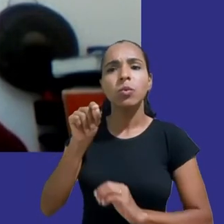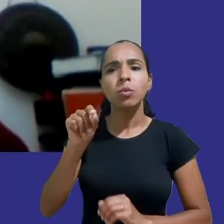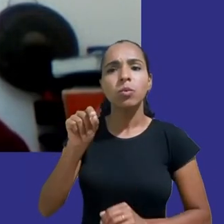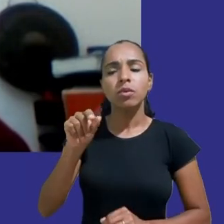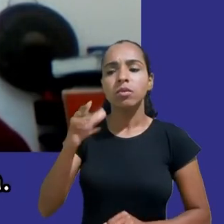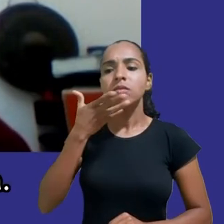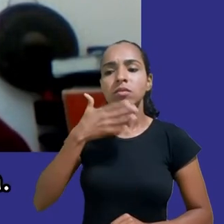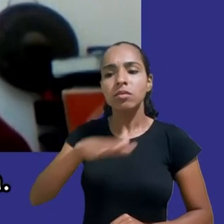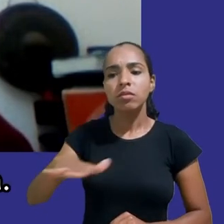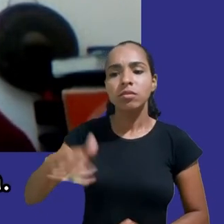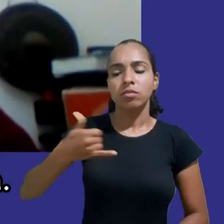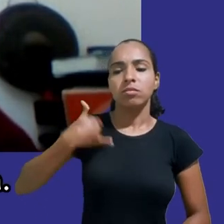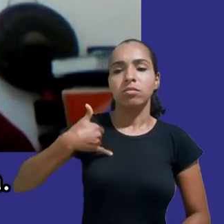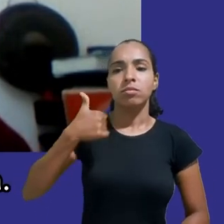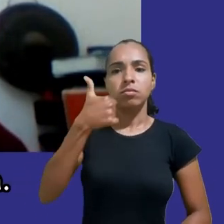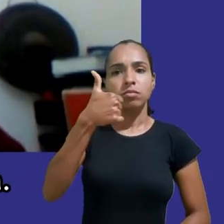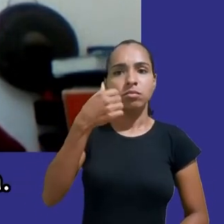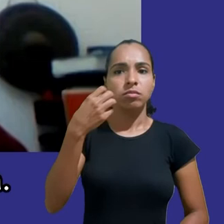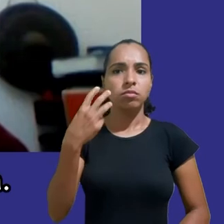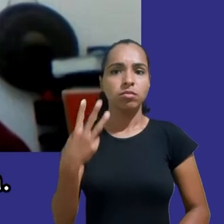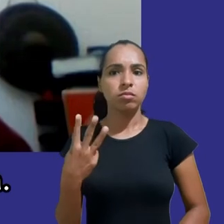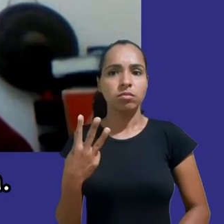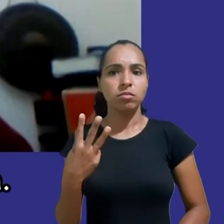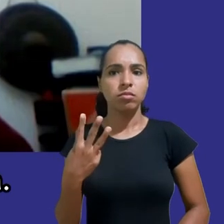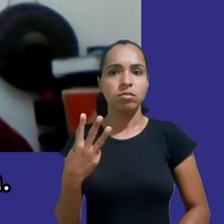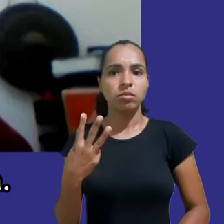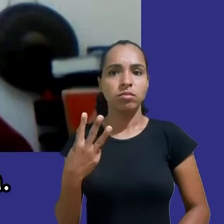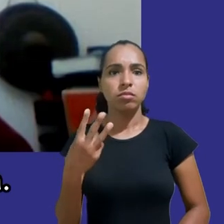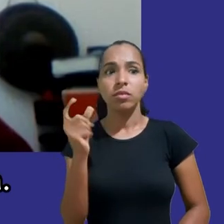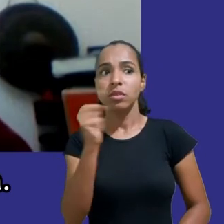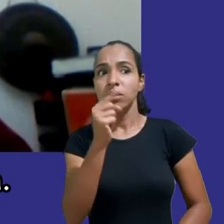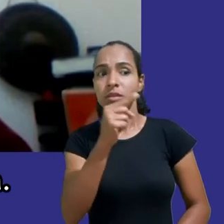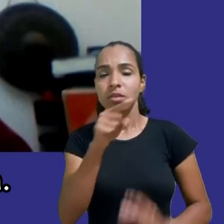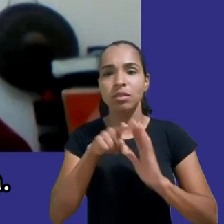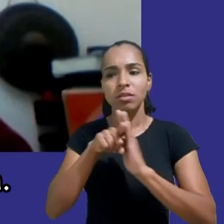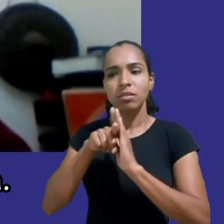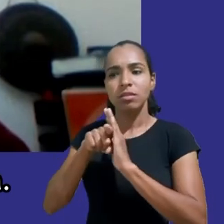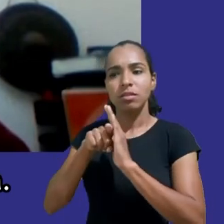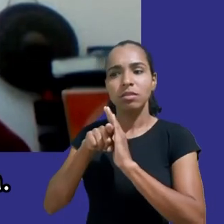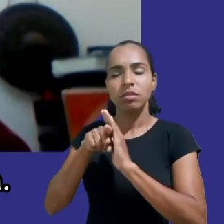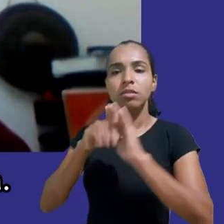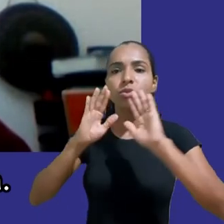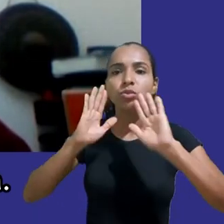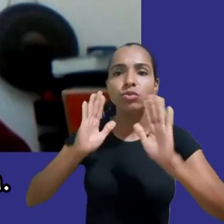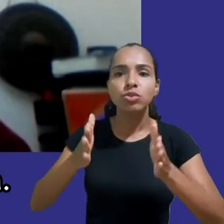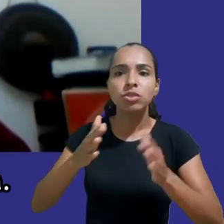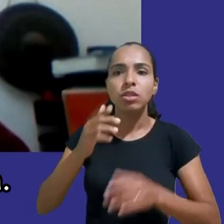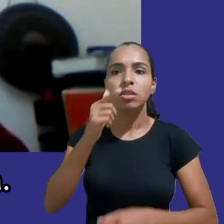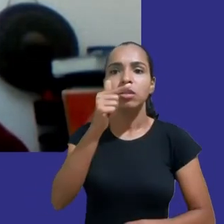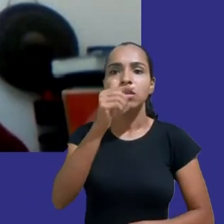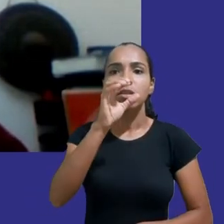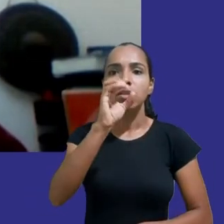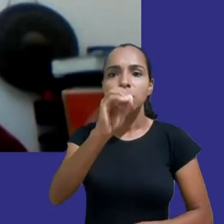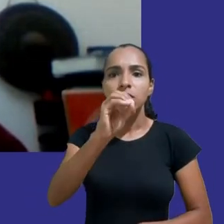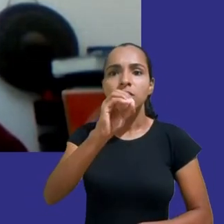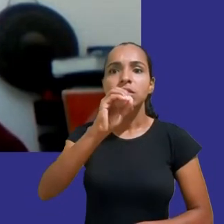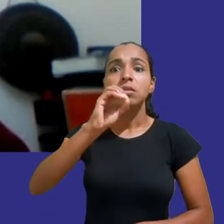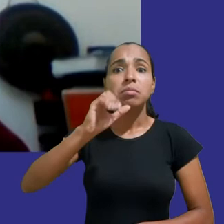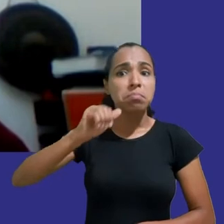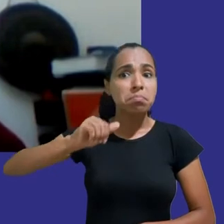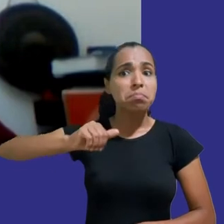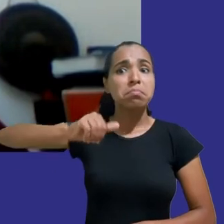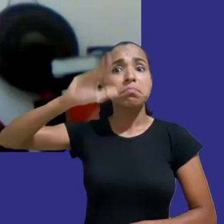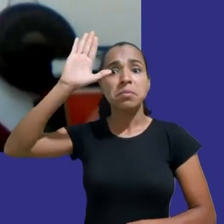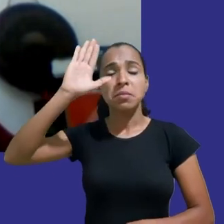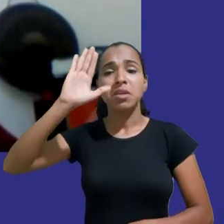industry has collected somewhere between 72 and 73 million data points about that child so